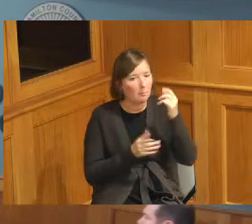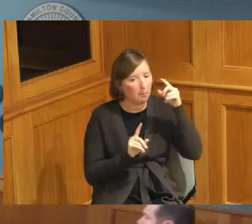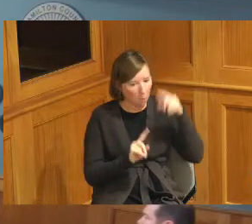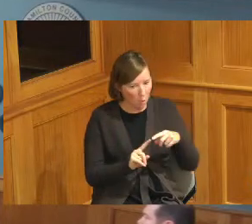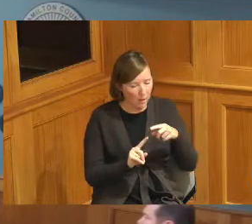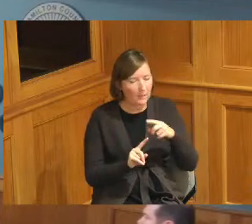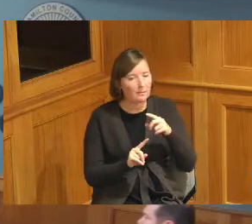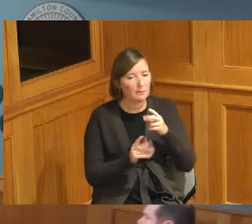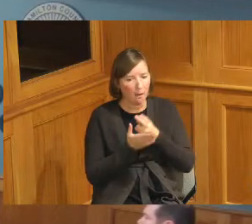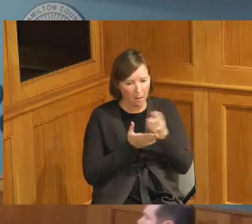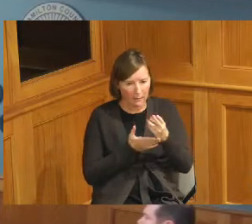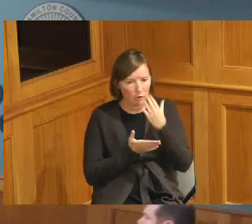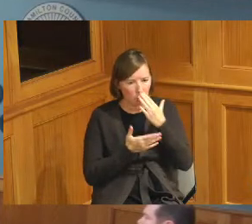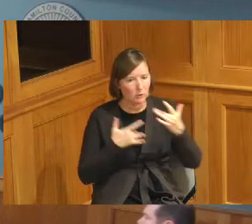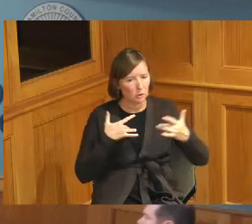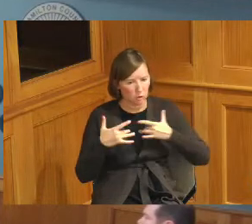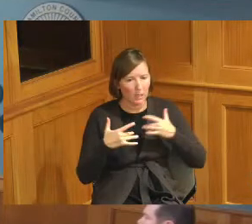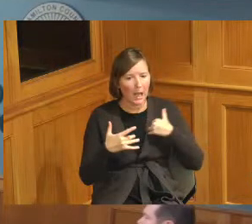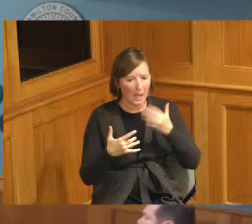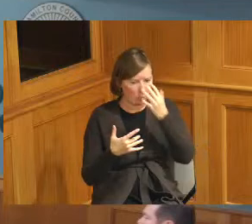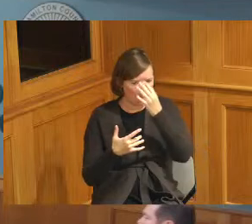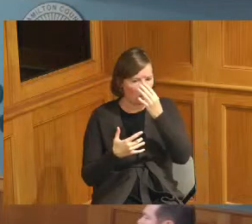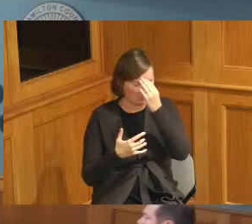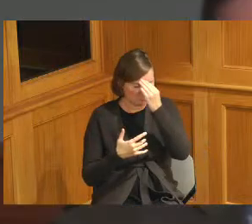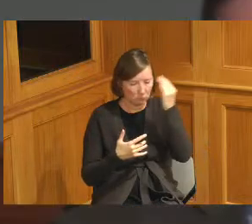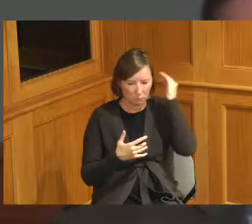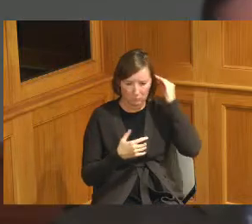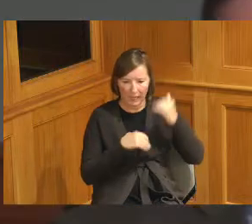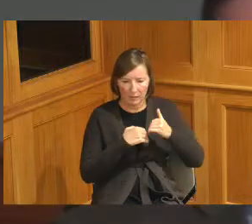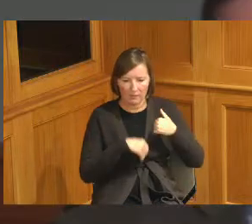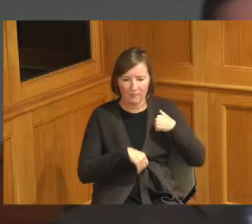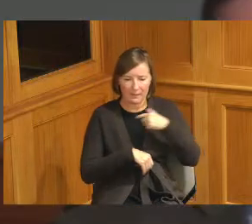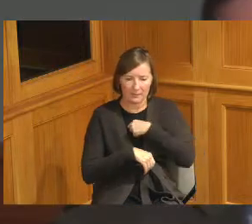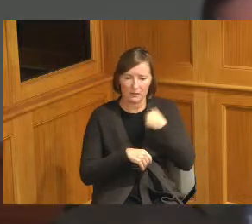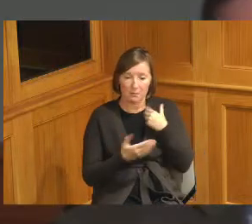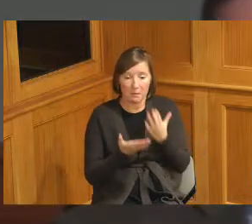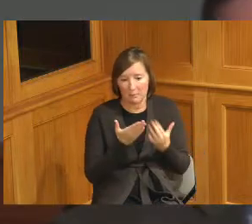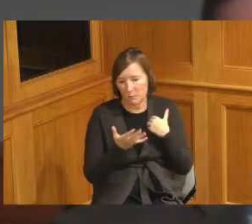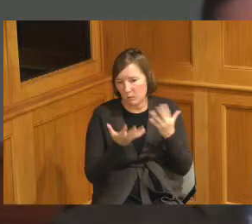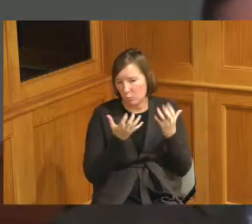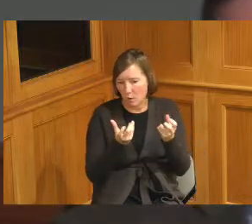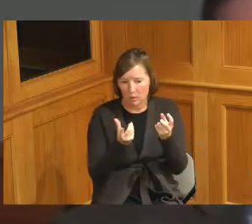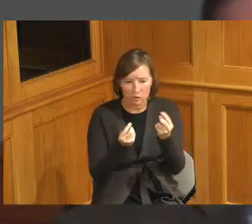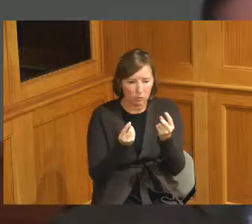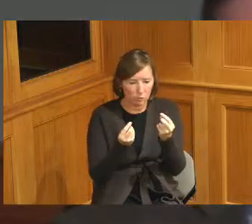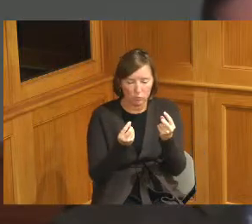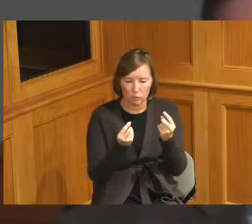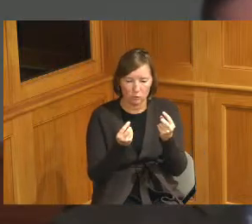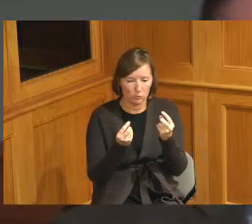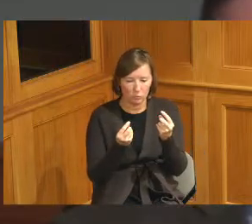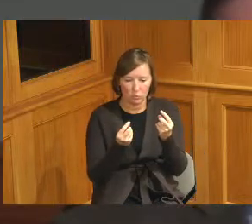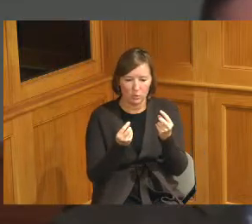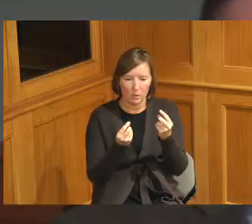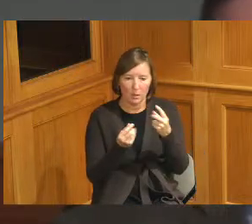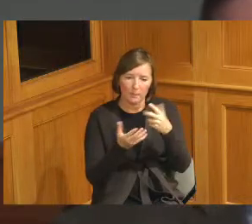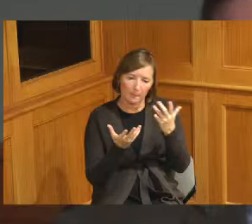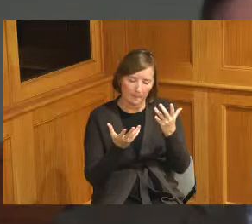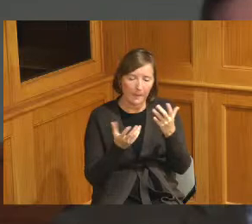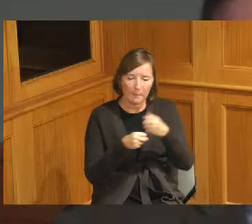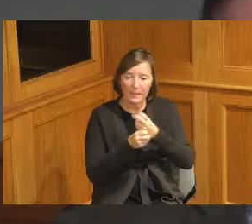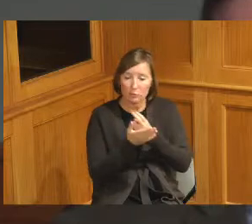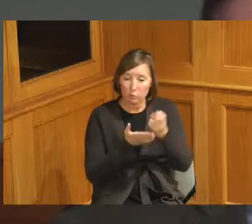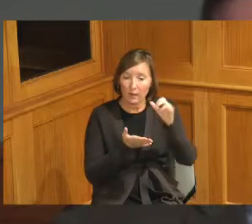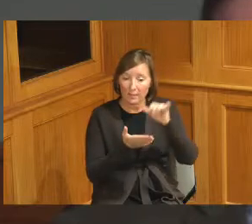the perspective of, I think, what we may want to look at doing, and I'll work internally to do, and that is to make sure